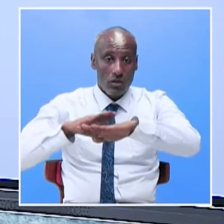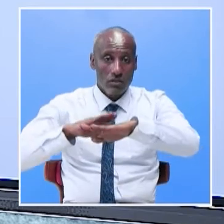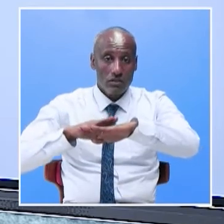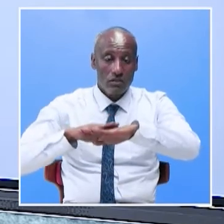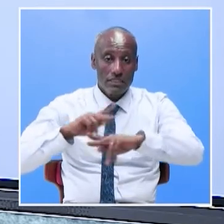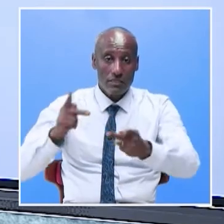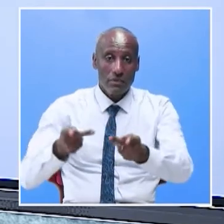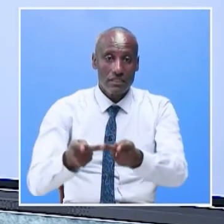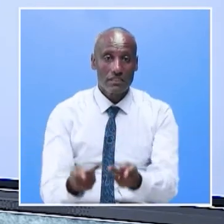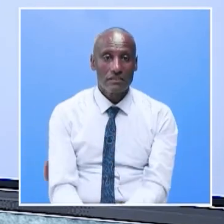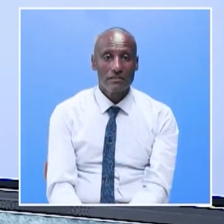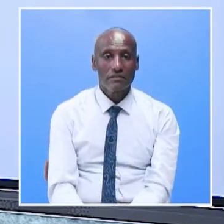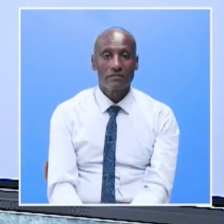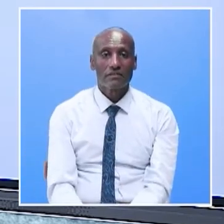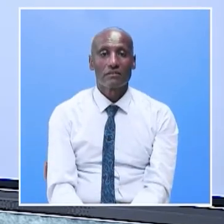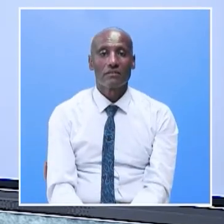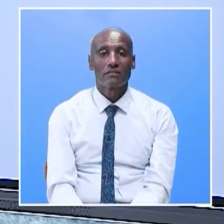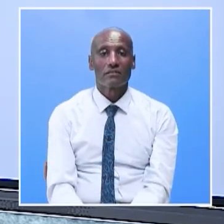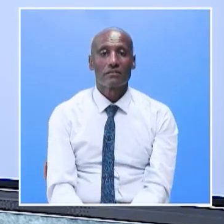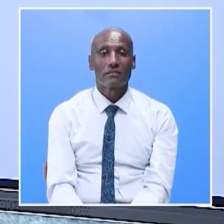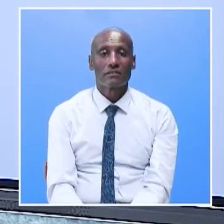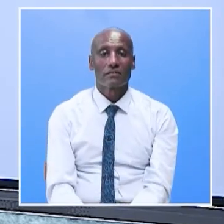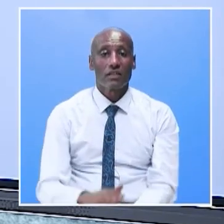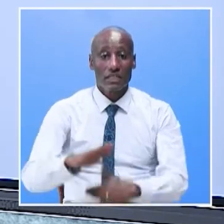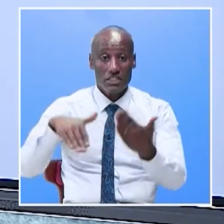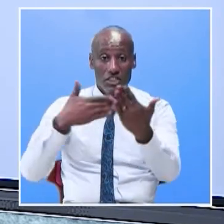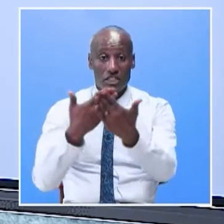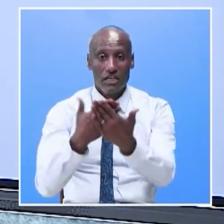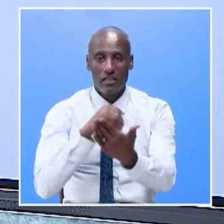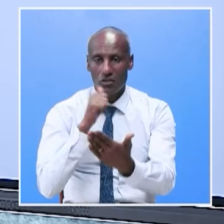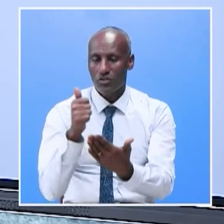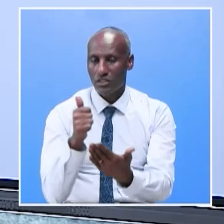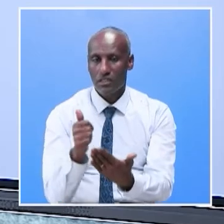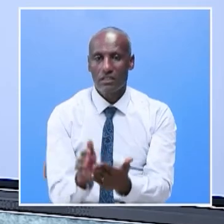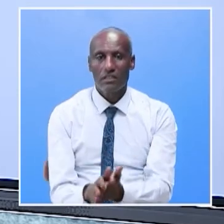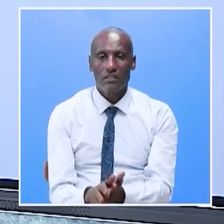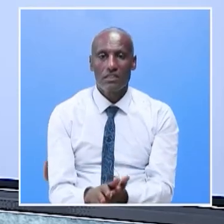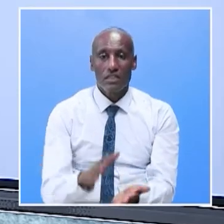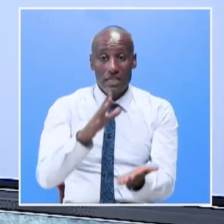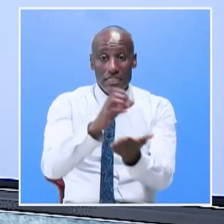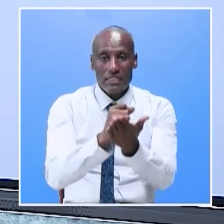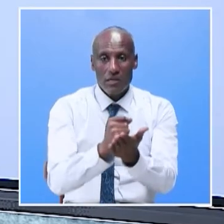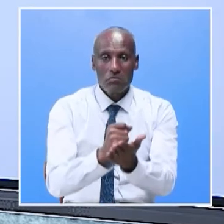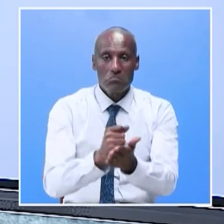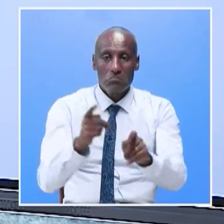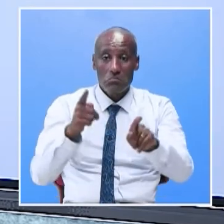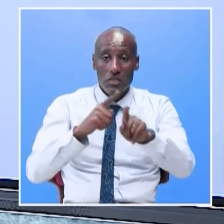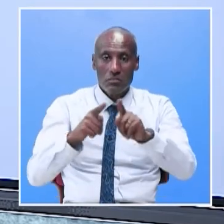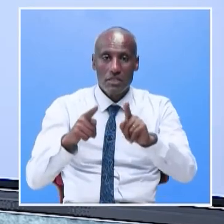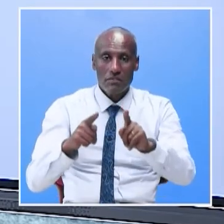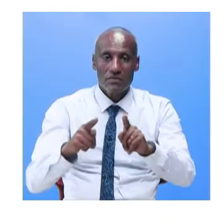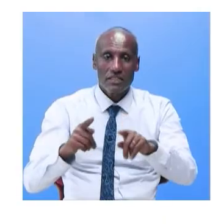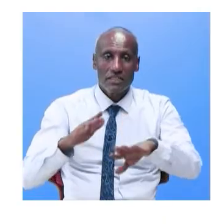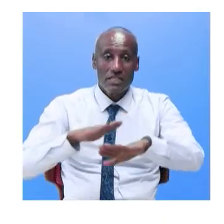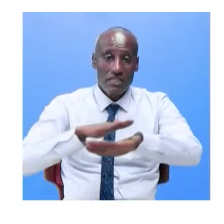a place, we can mention not general. Here is some specifics like surface,